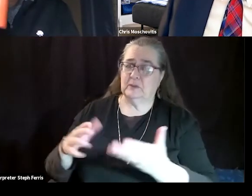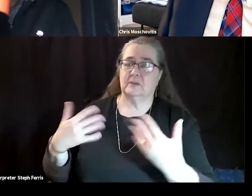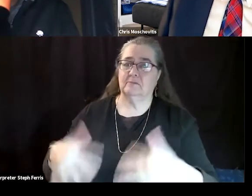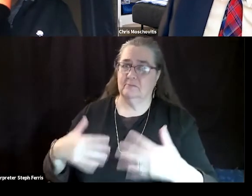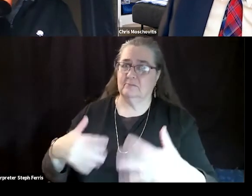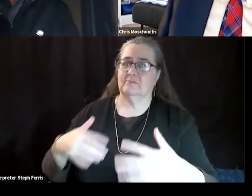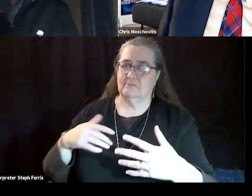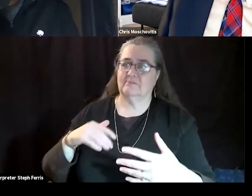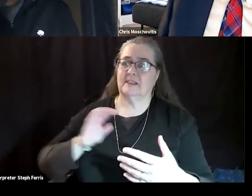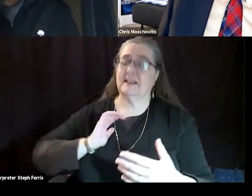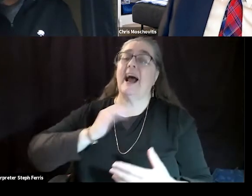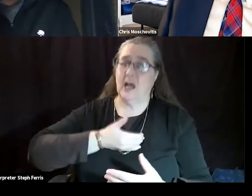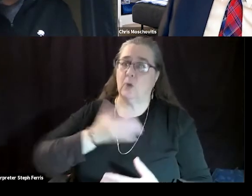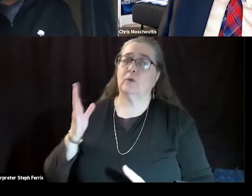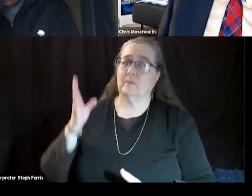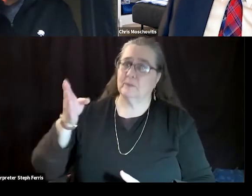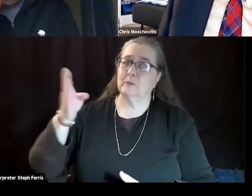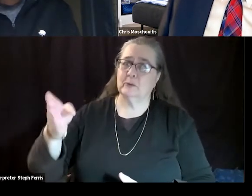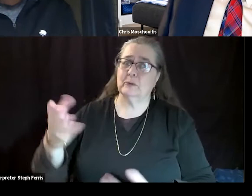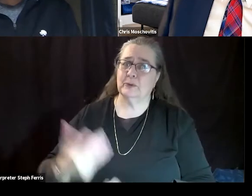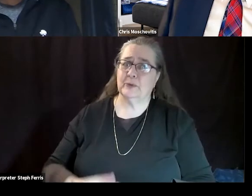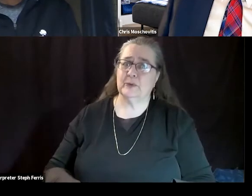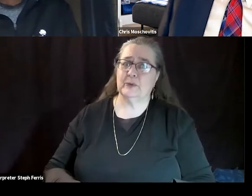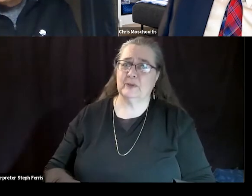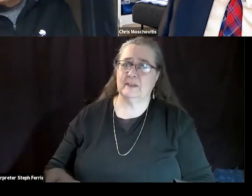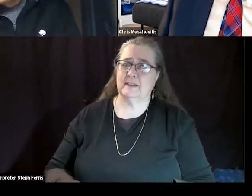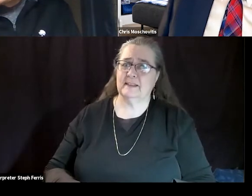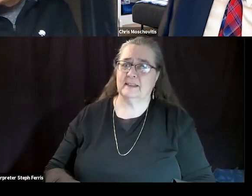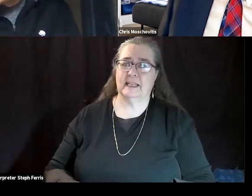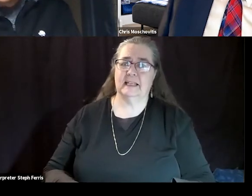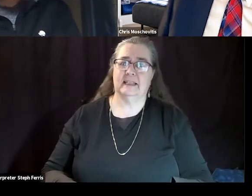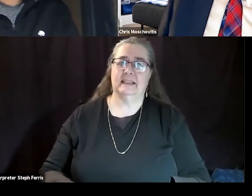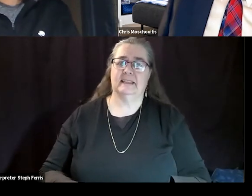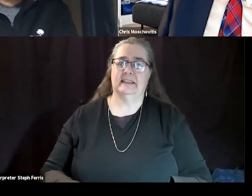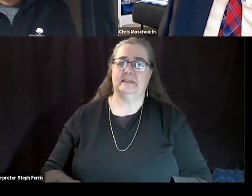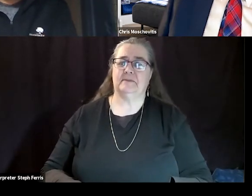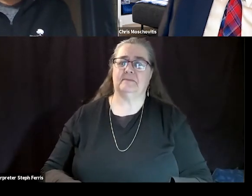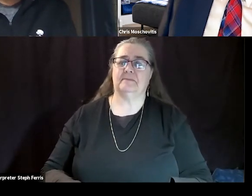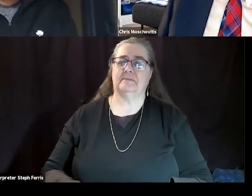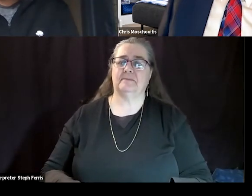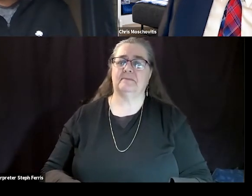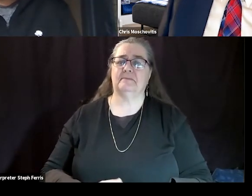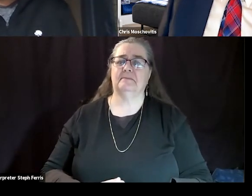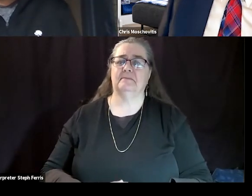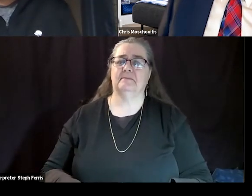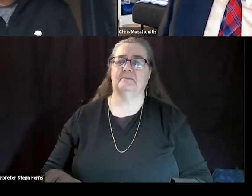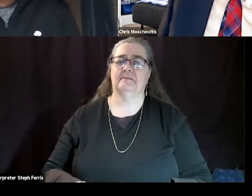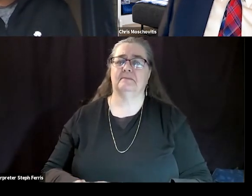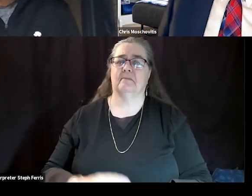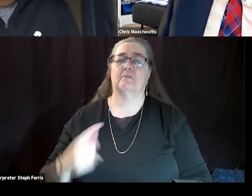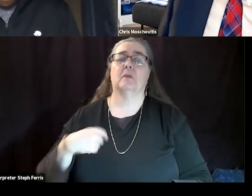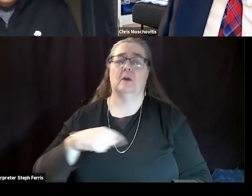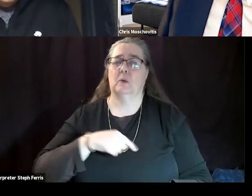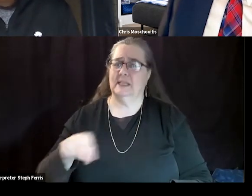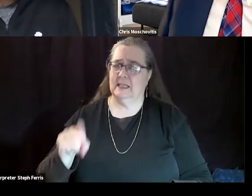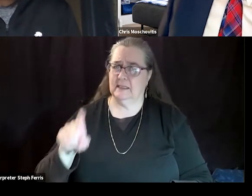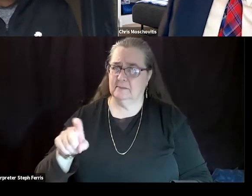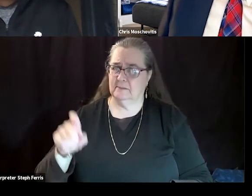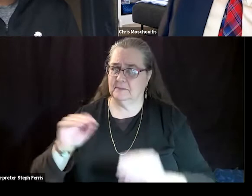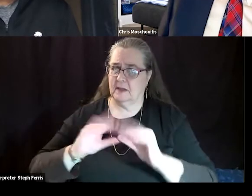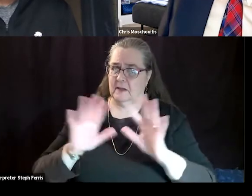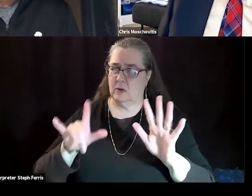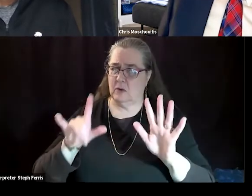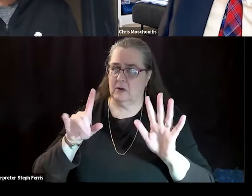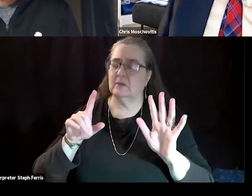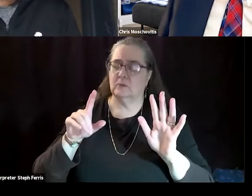And part of the issue here is recognizing that we need some sort of metrics. yeah, We